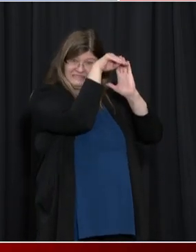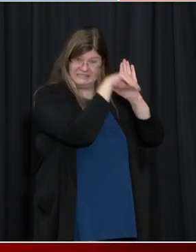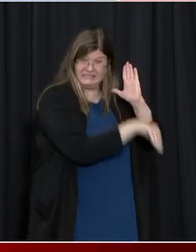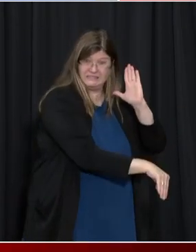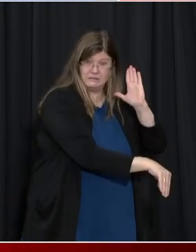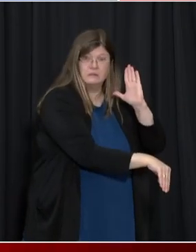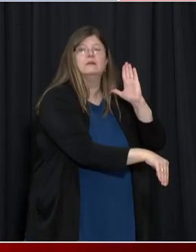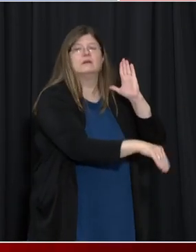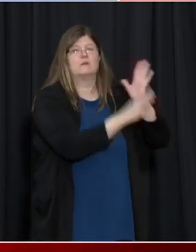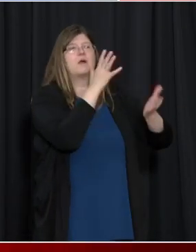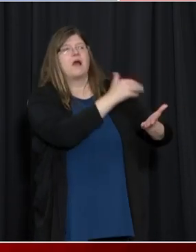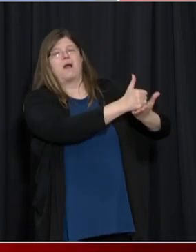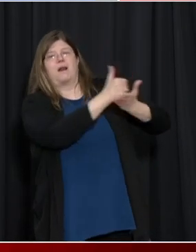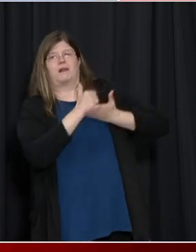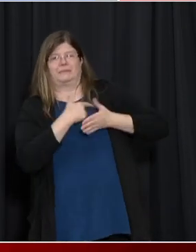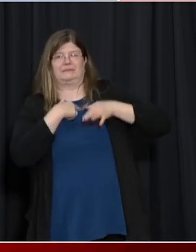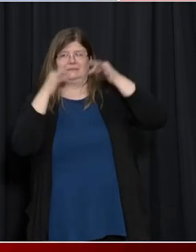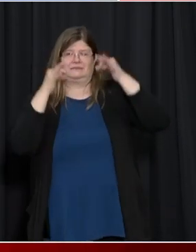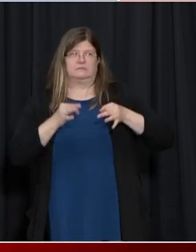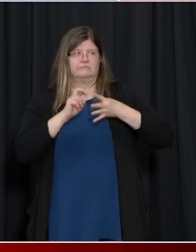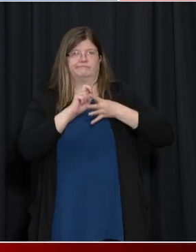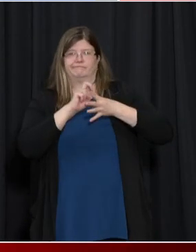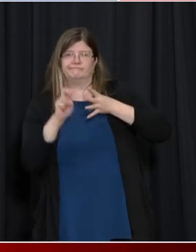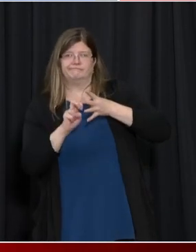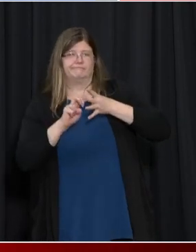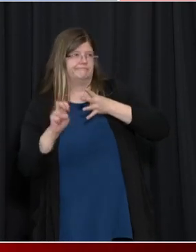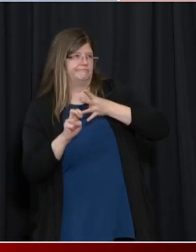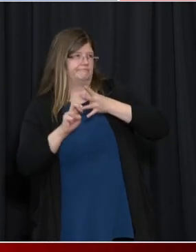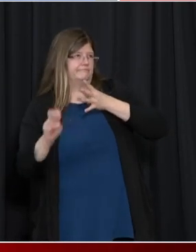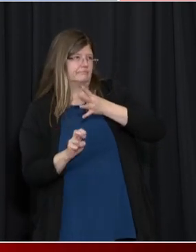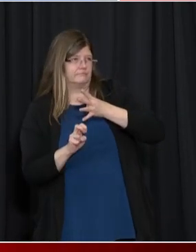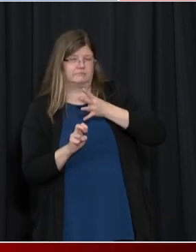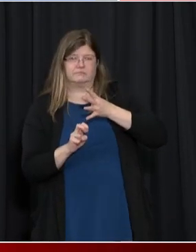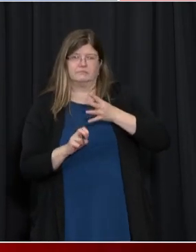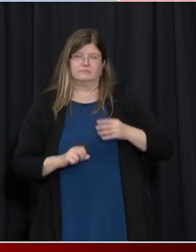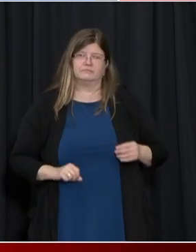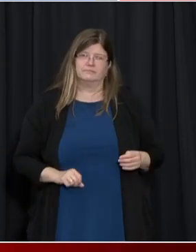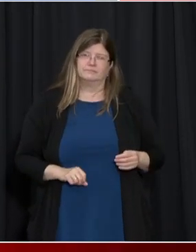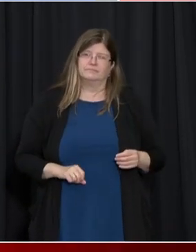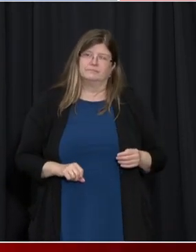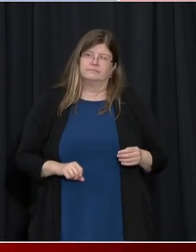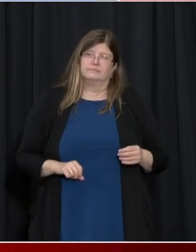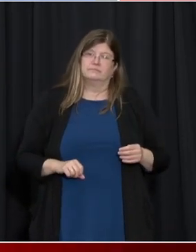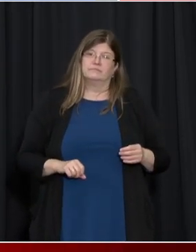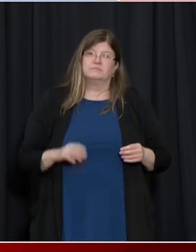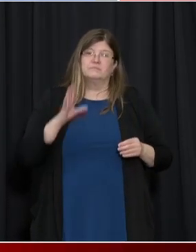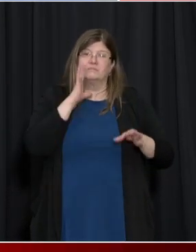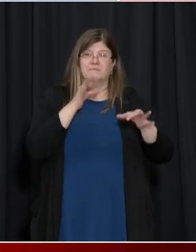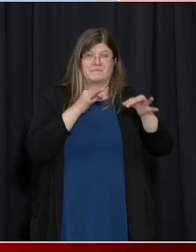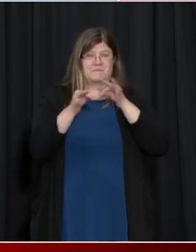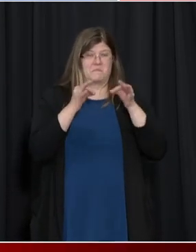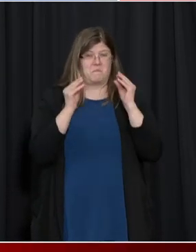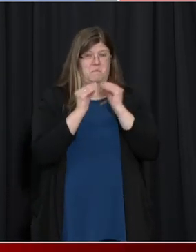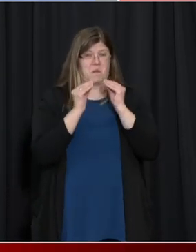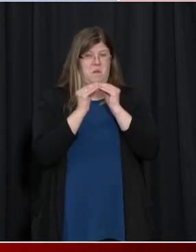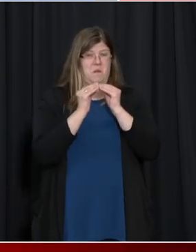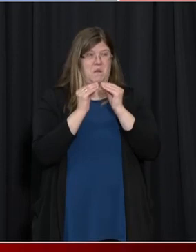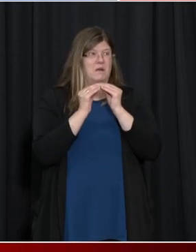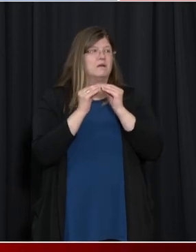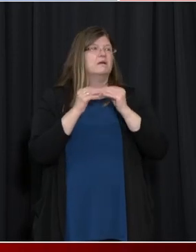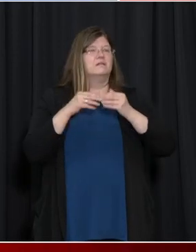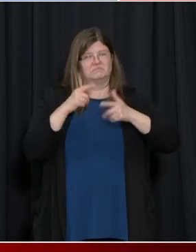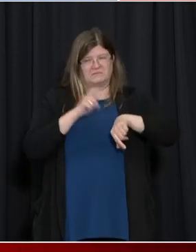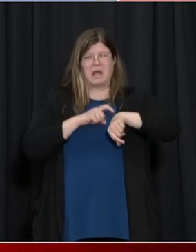reopening. And we'll talk more about that as we roll out our testing strategy and get into